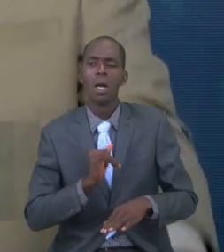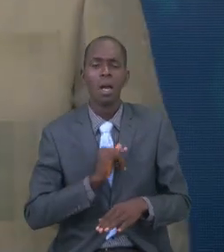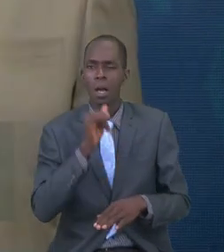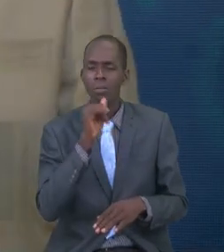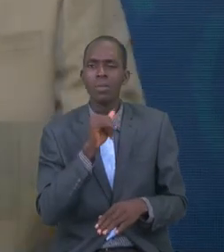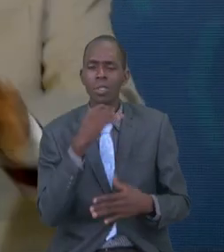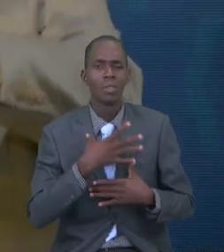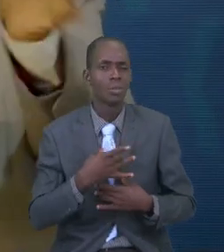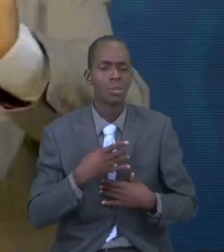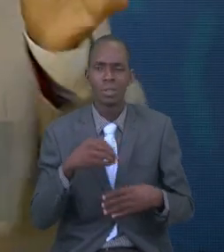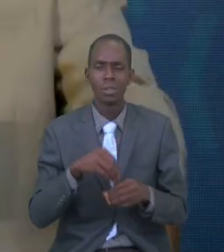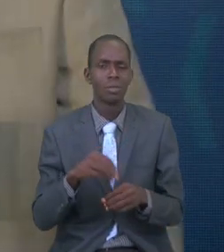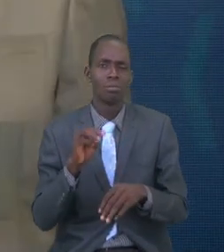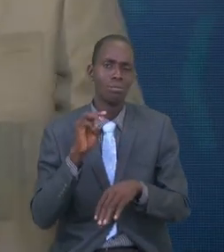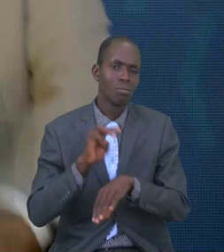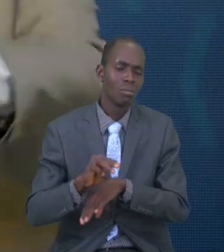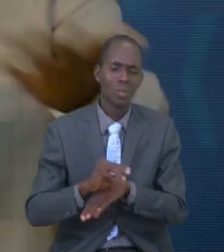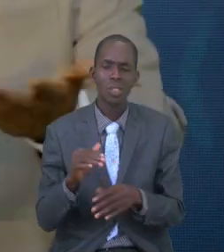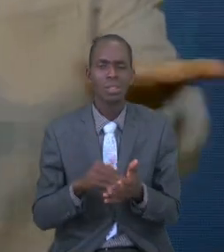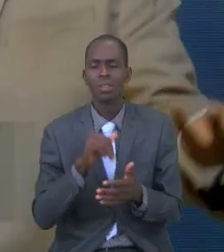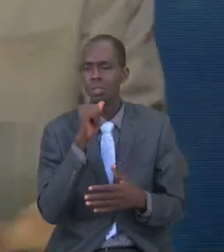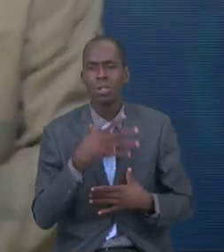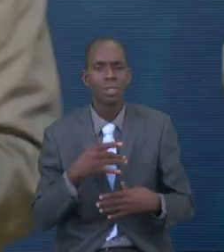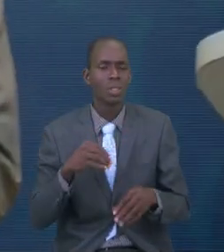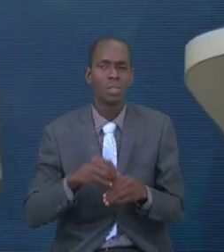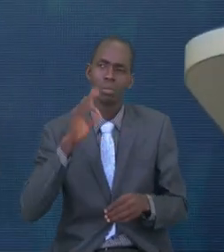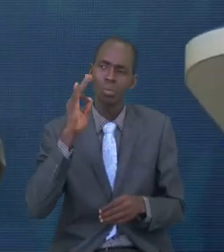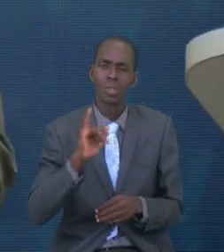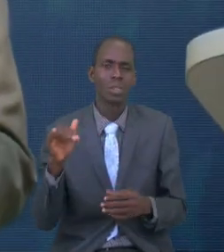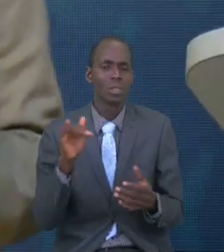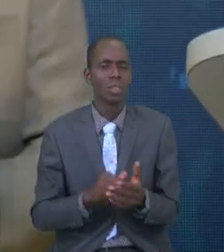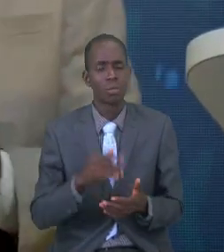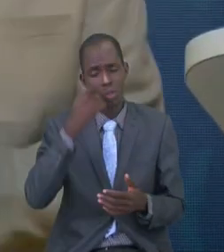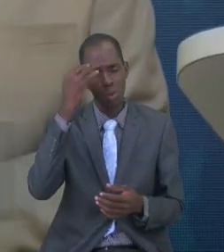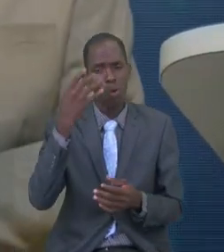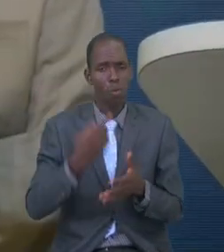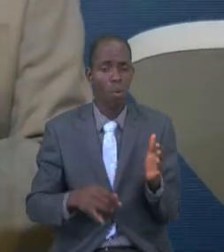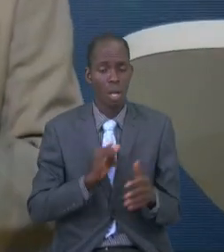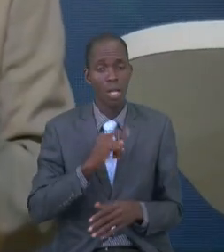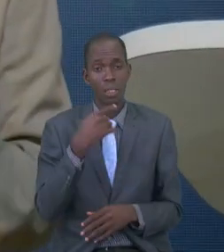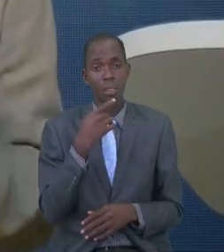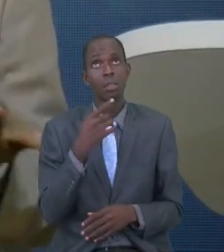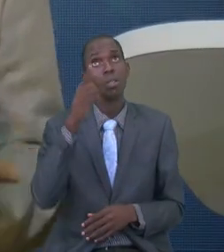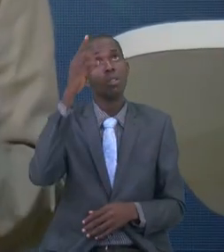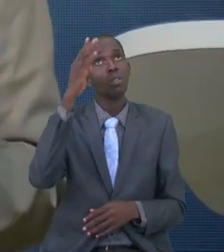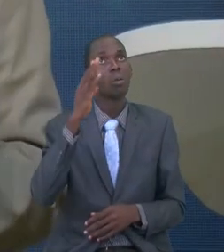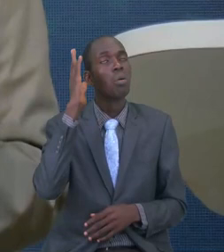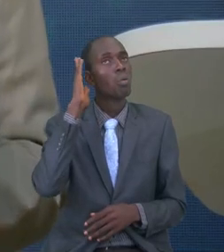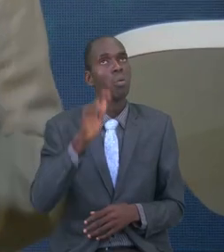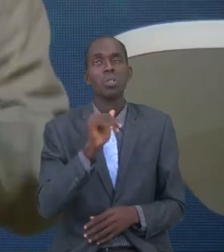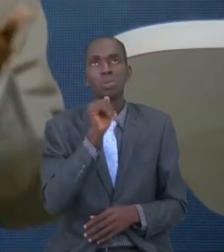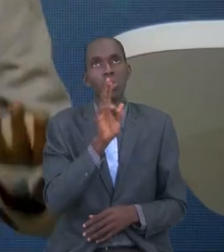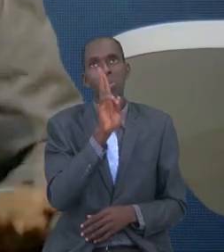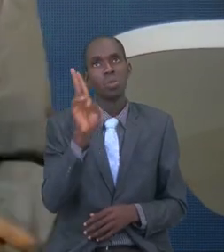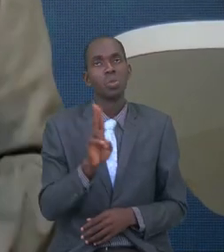in ministry again. I'm not interested in preaching again. Because of what I've said, God will not send me